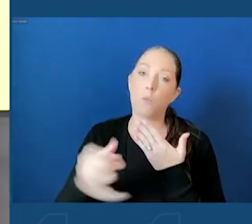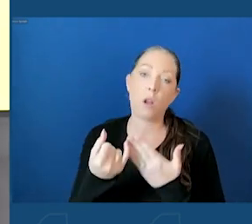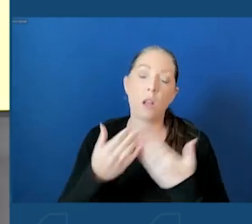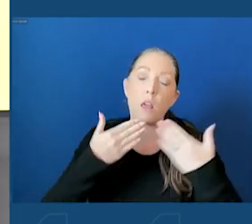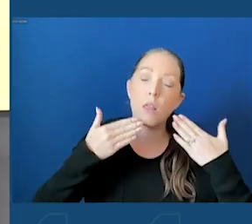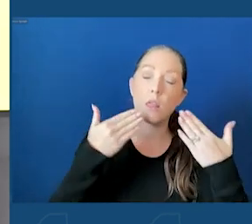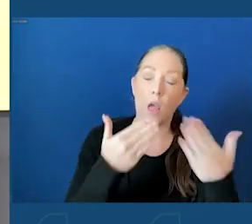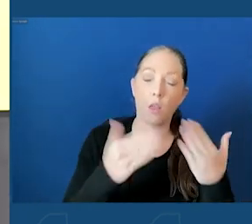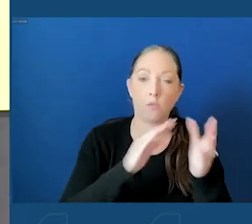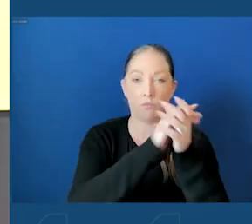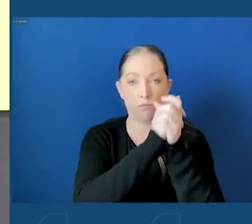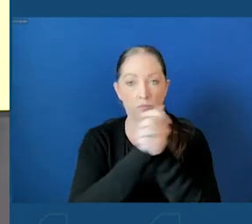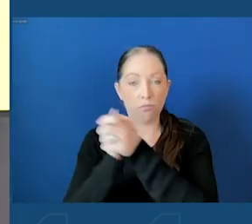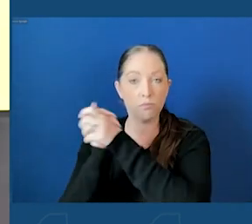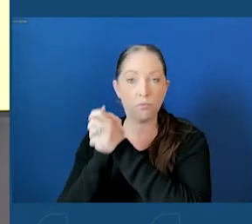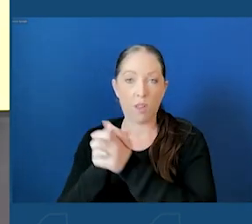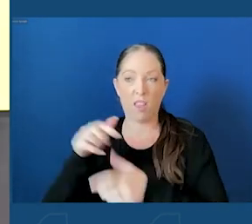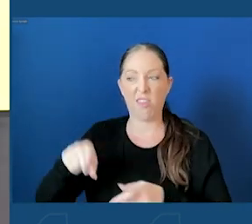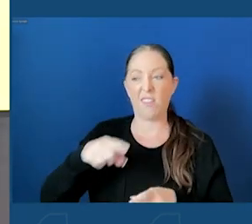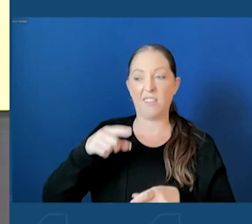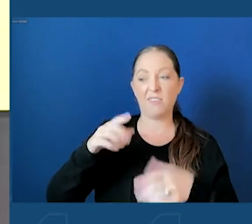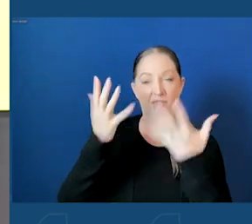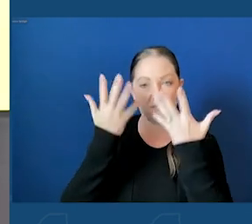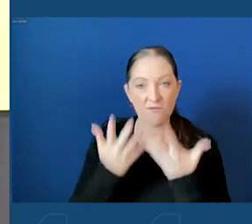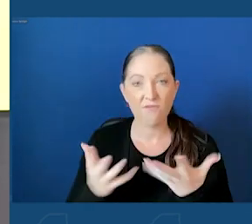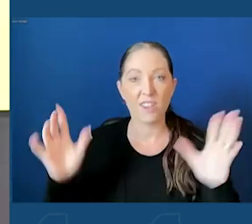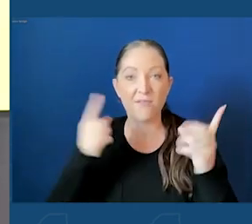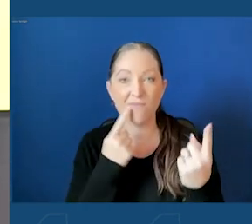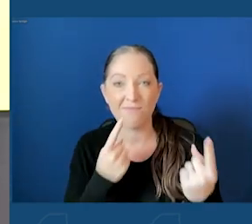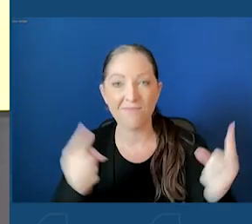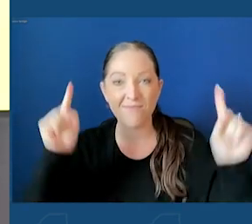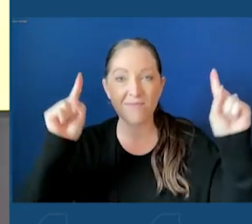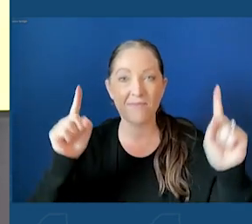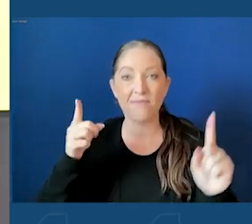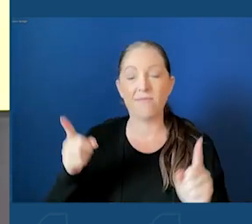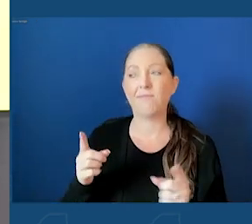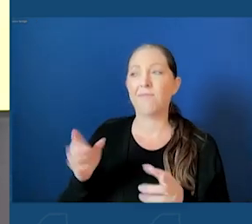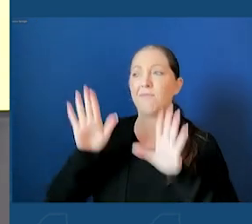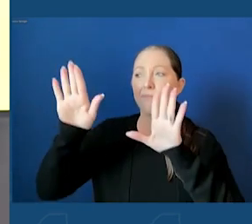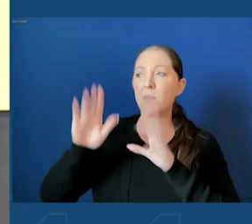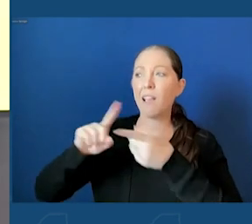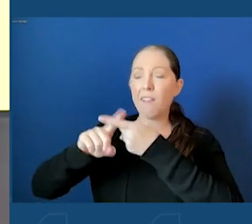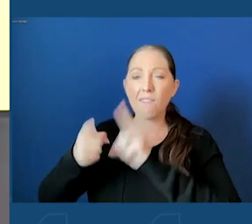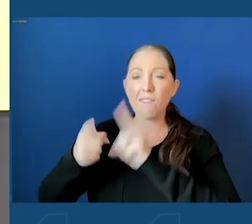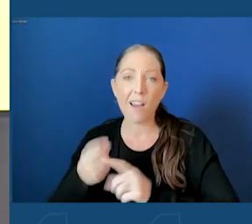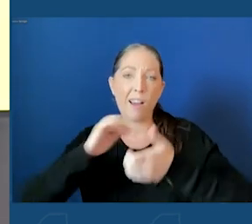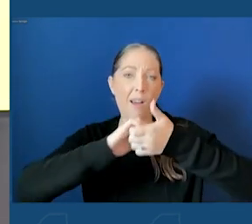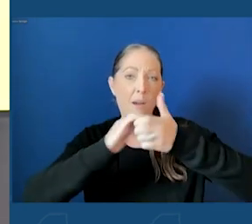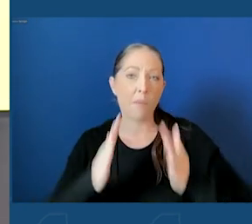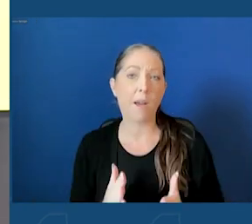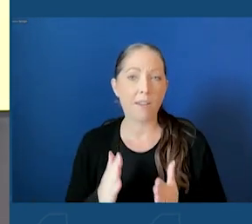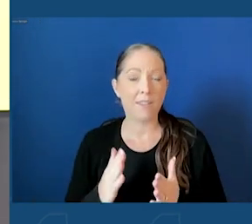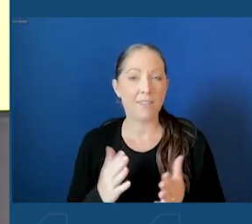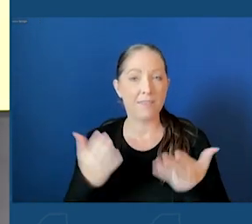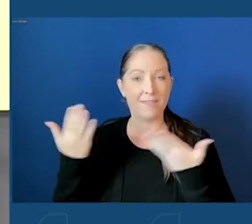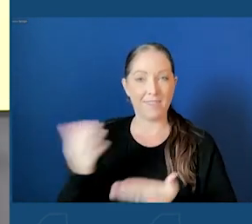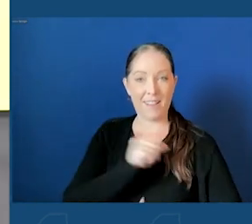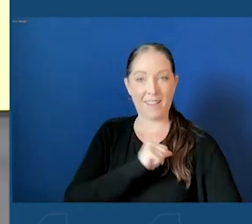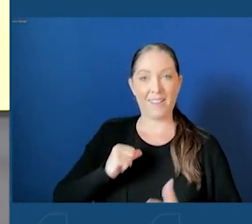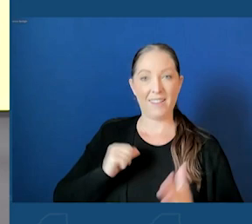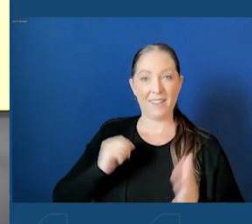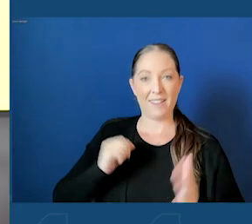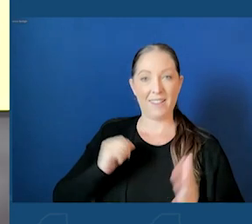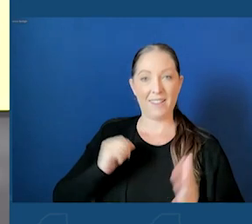congratulate him on getting this over the finish line and for all the great work he does. He's a great friend, a great partner. Ladies and gentlemen, your very own Assemblymember, Fred Thiel.